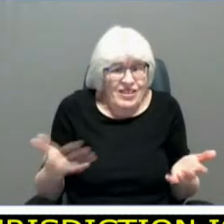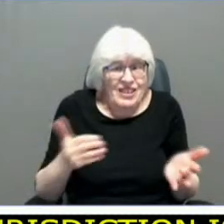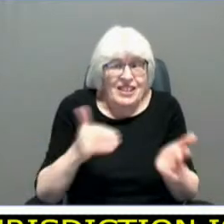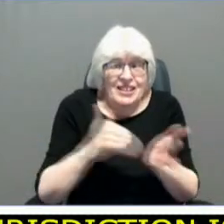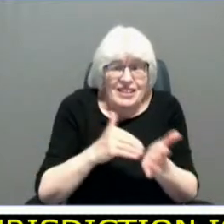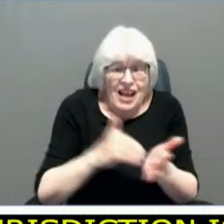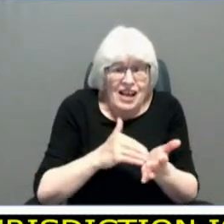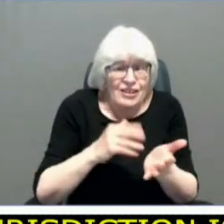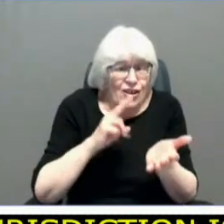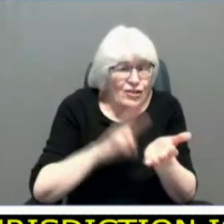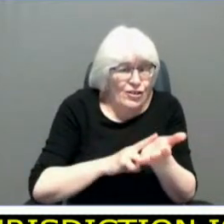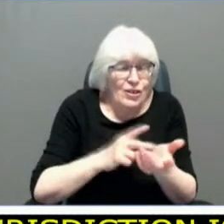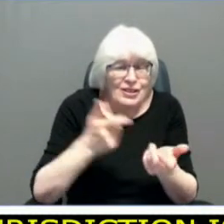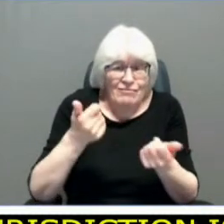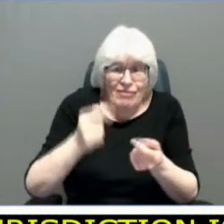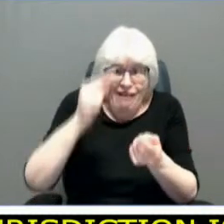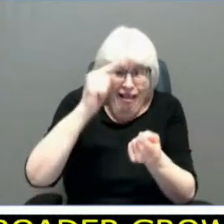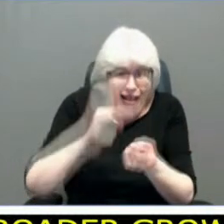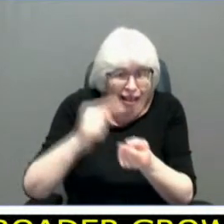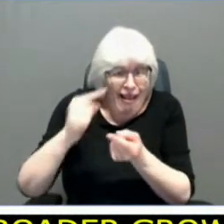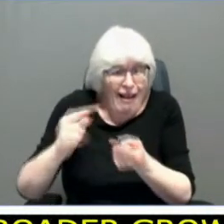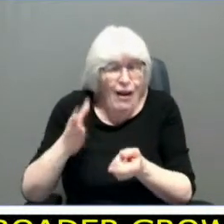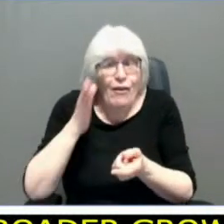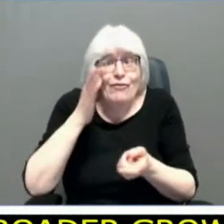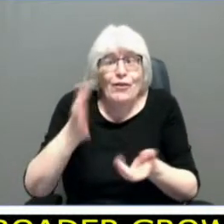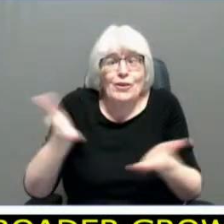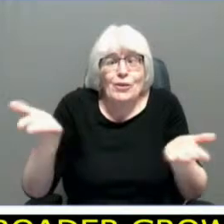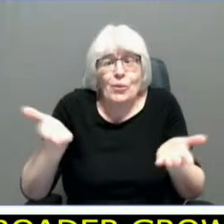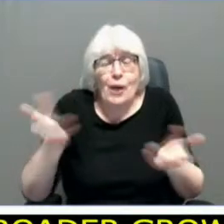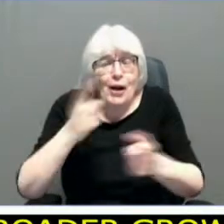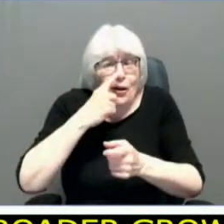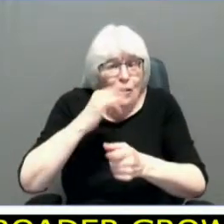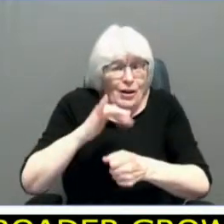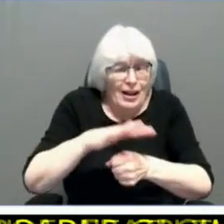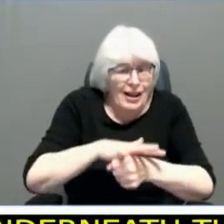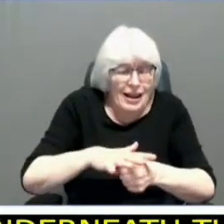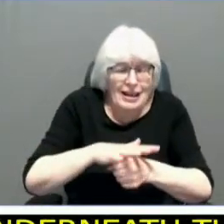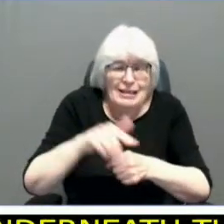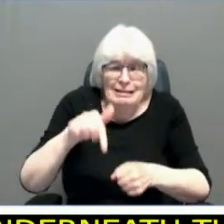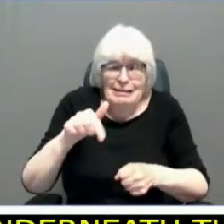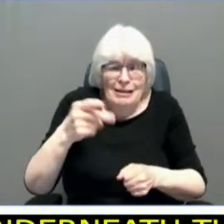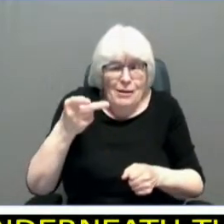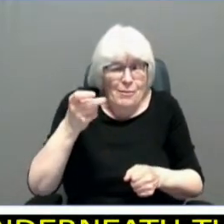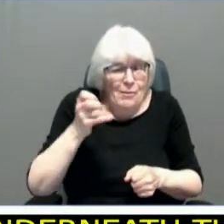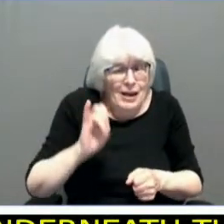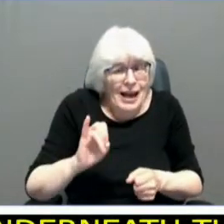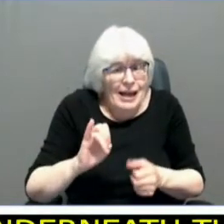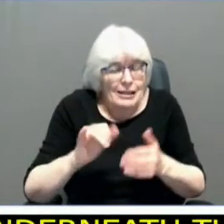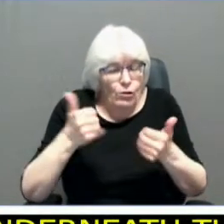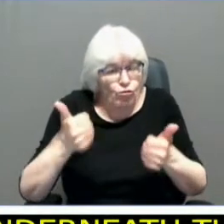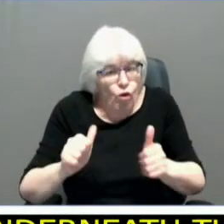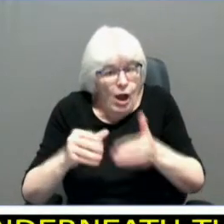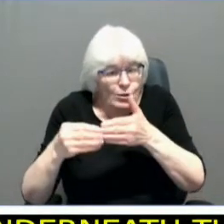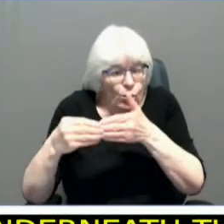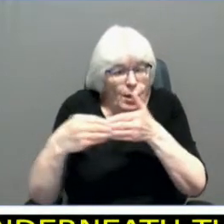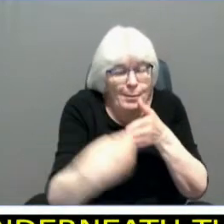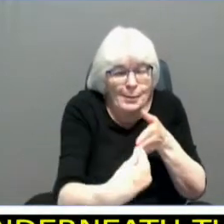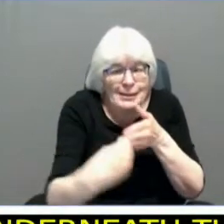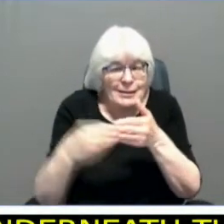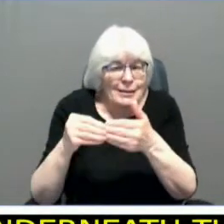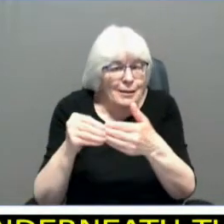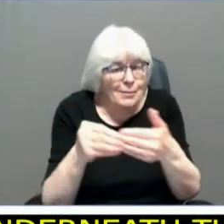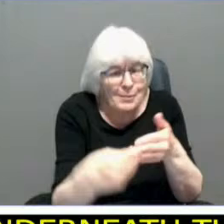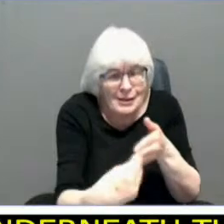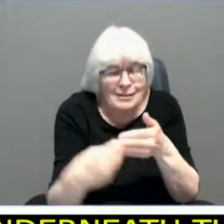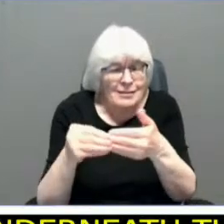jurisdictions competing for it. So we're really in Prince Edward Island trying to better utilize, as we are in all provinces in Atlantic Canada, to